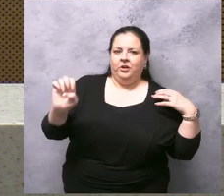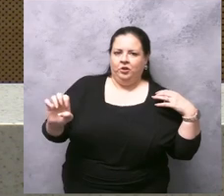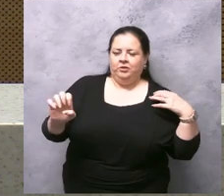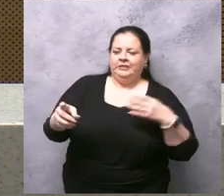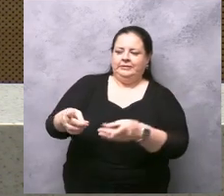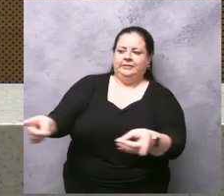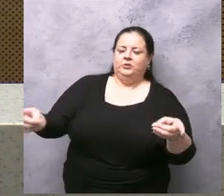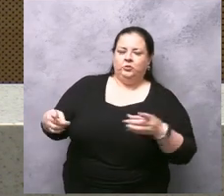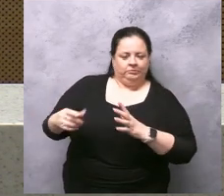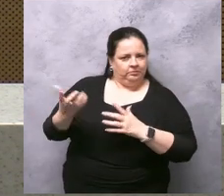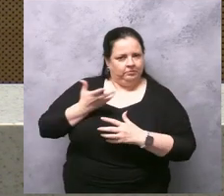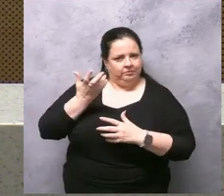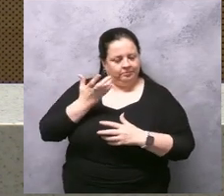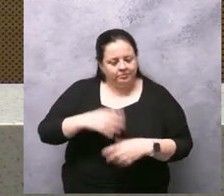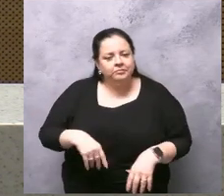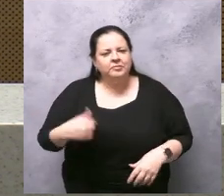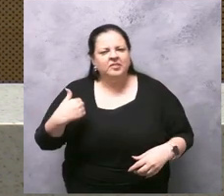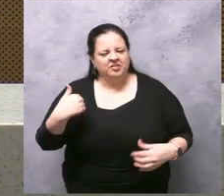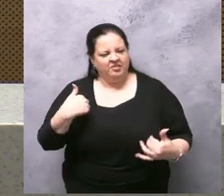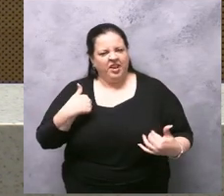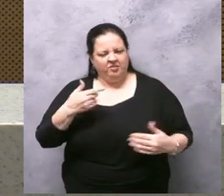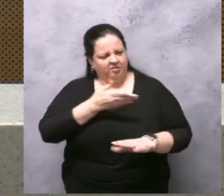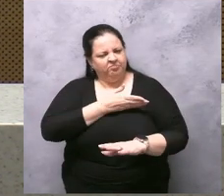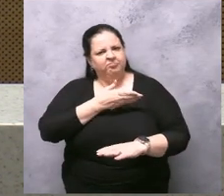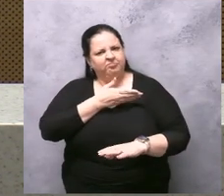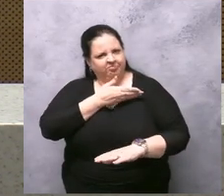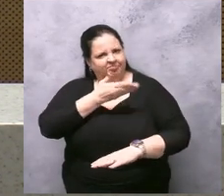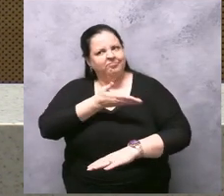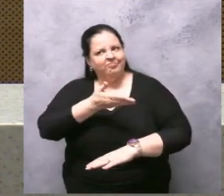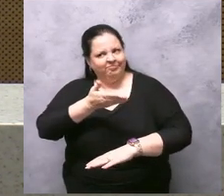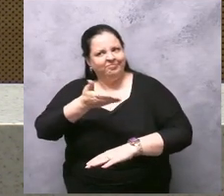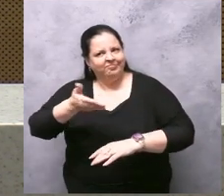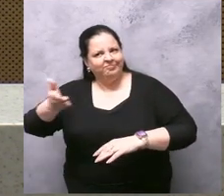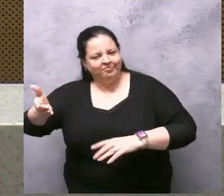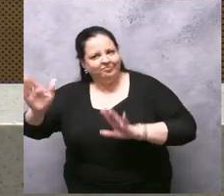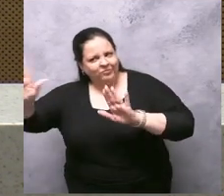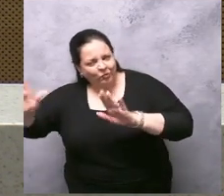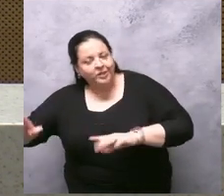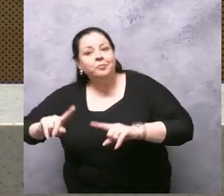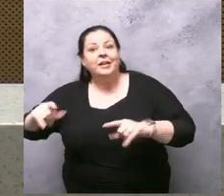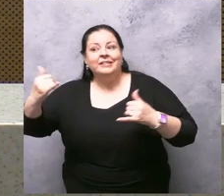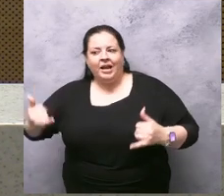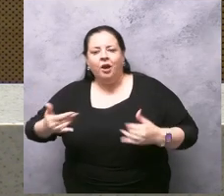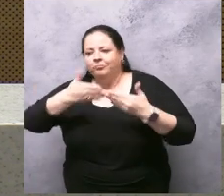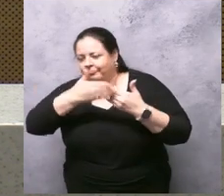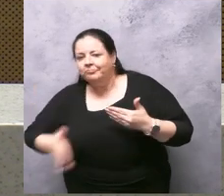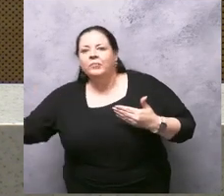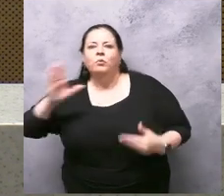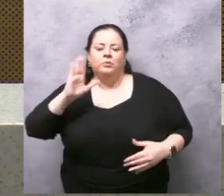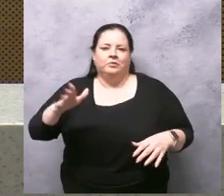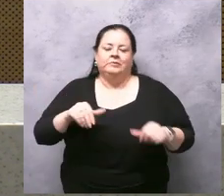I'm confident that we will continue to stay strong, but also never feeling alone in our endeavors.